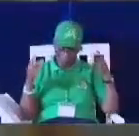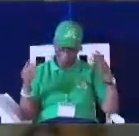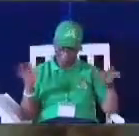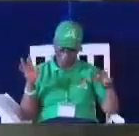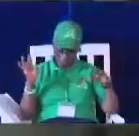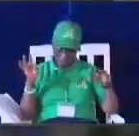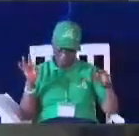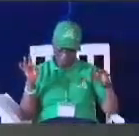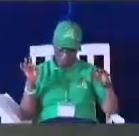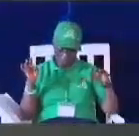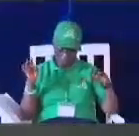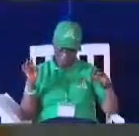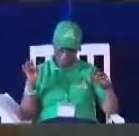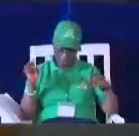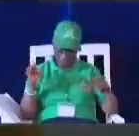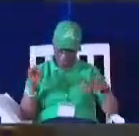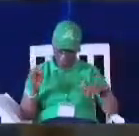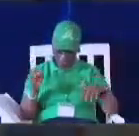Eight.